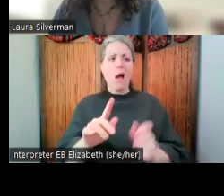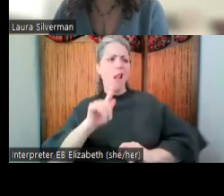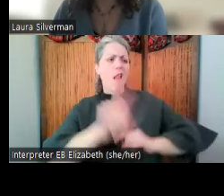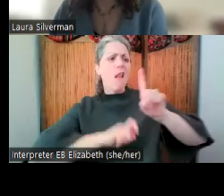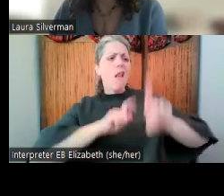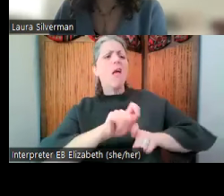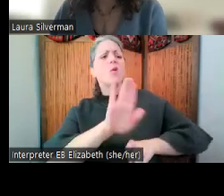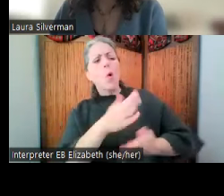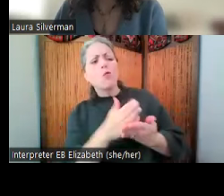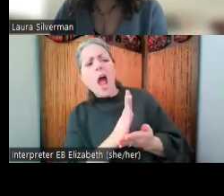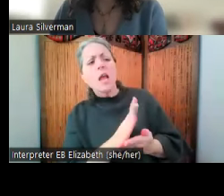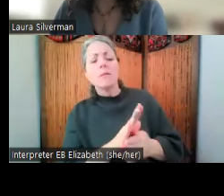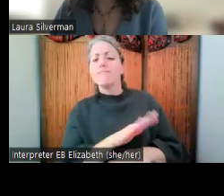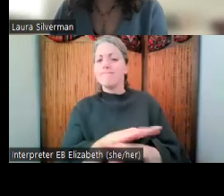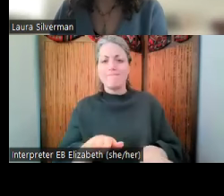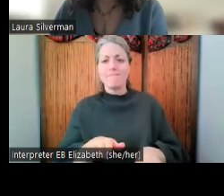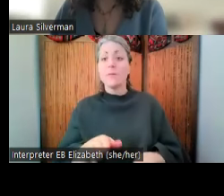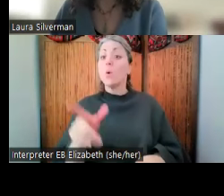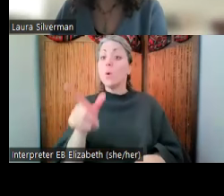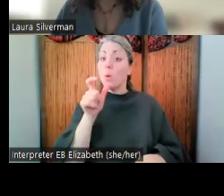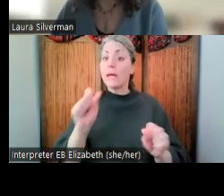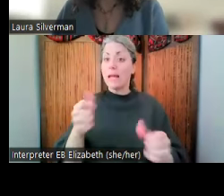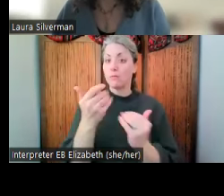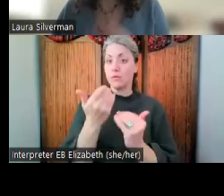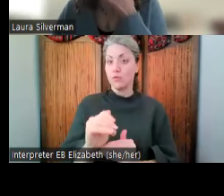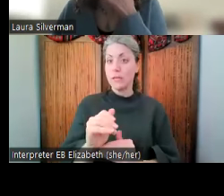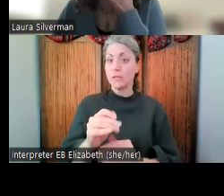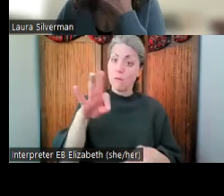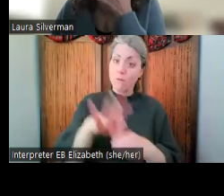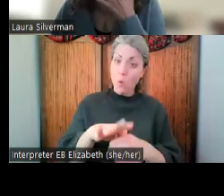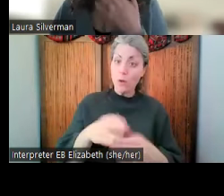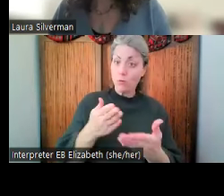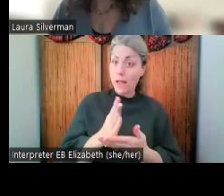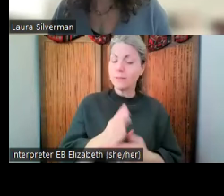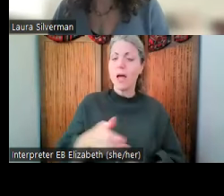only a judge who can restrict someone's right to vote.